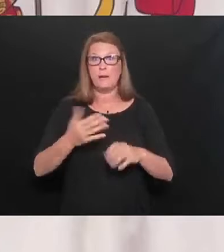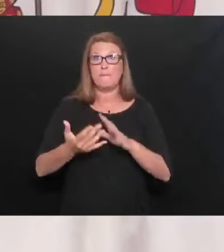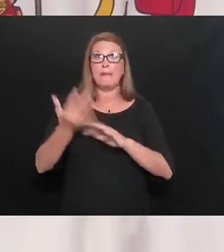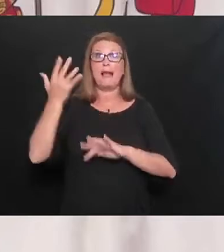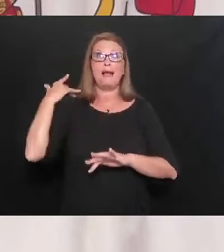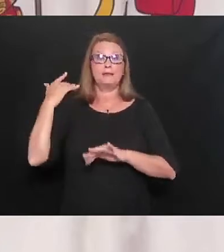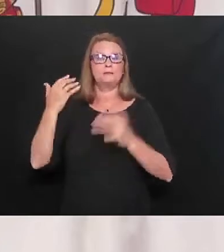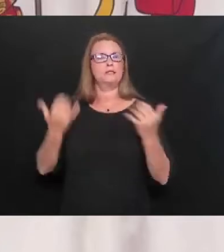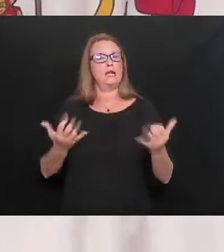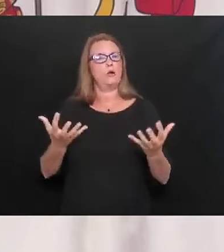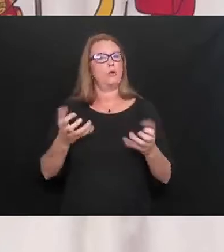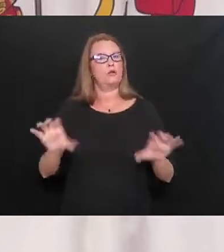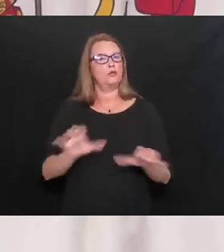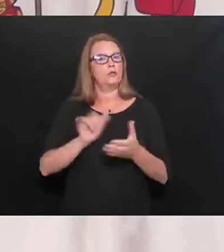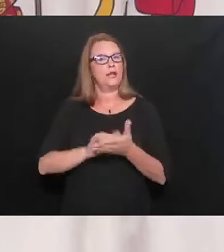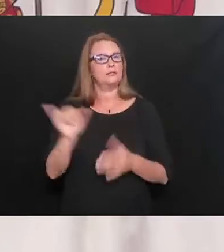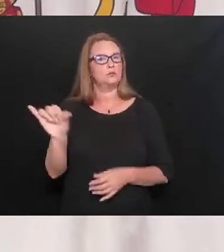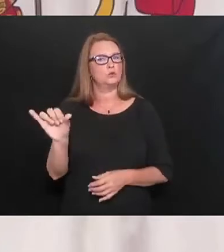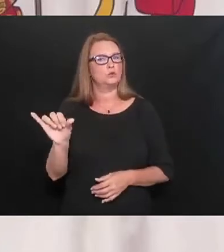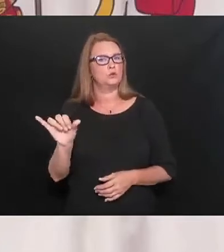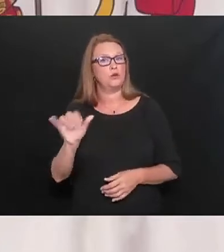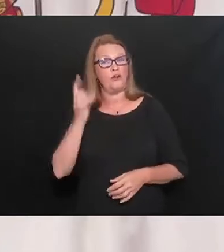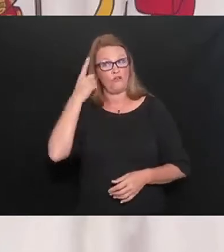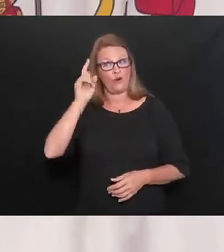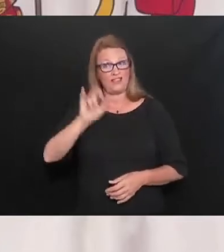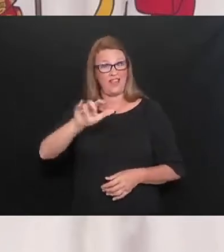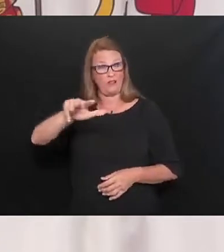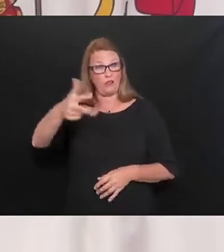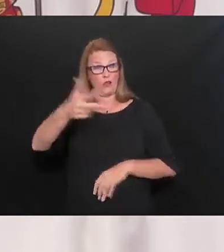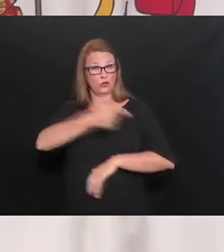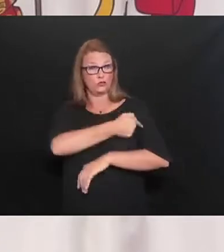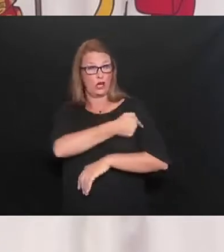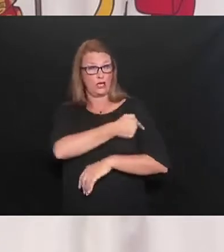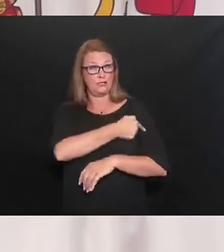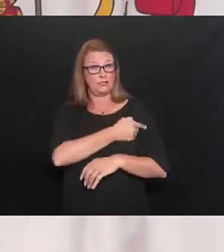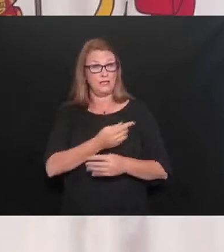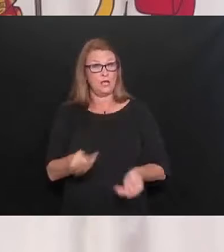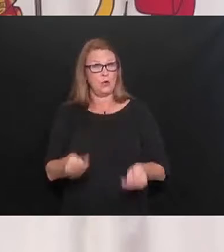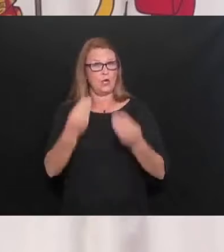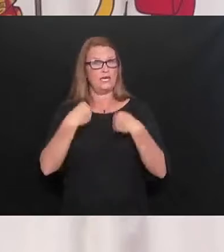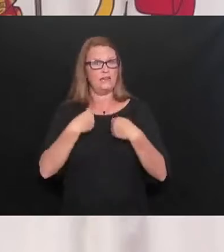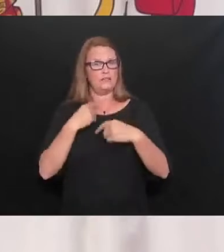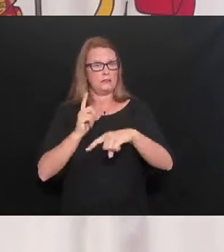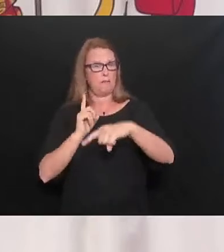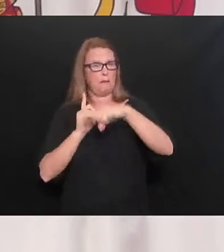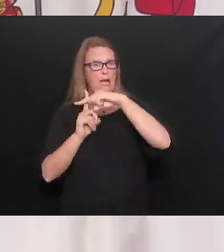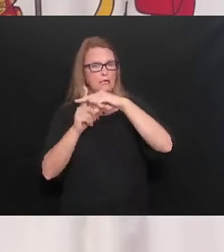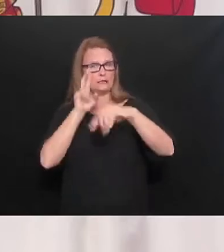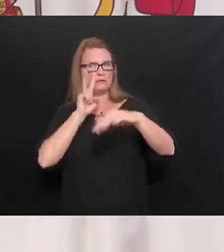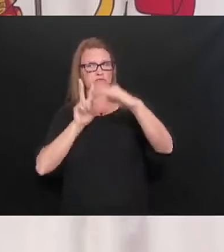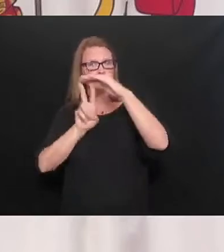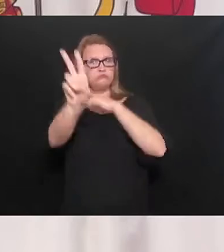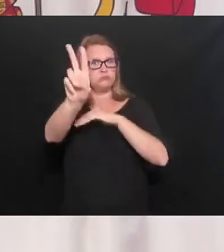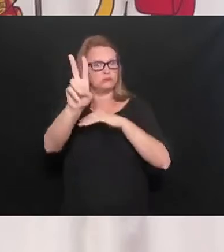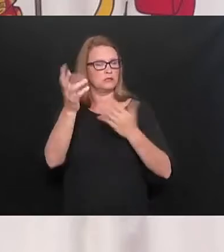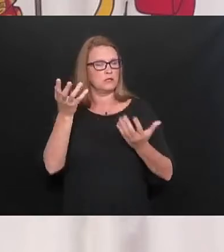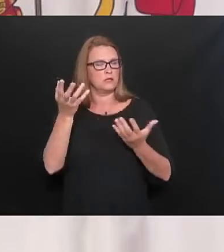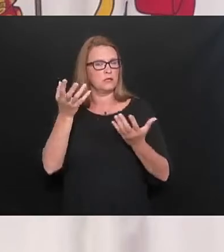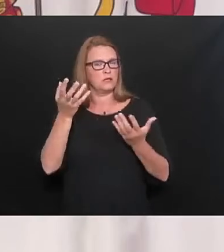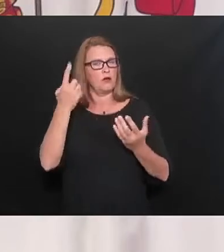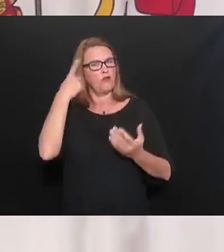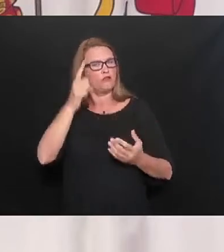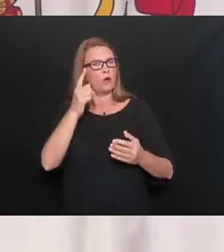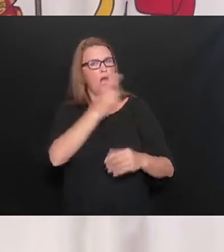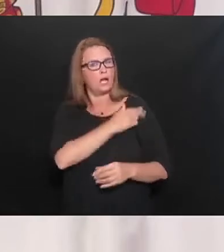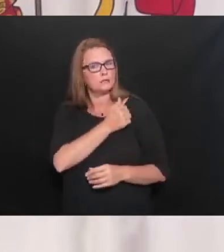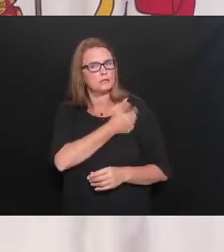everything, and you getting that booster shot, because that will absolutely give us a positive effect on the strain on our